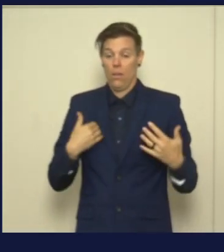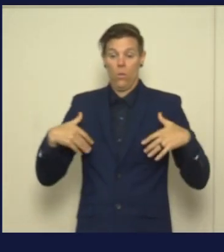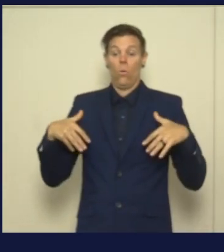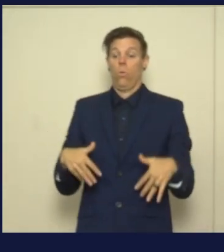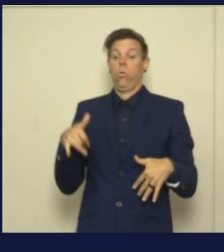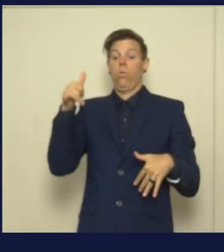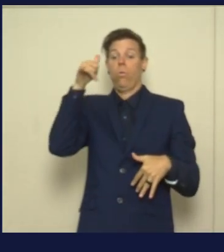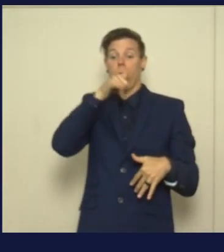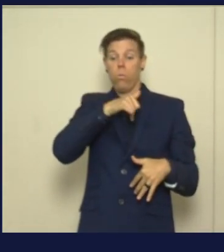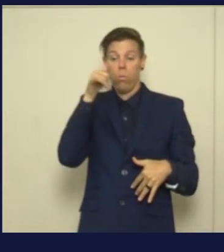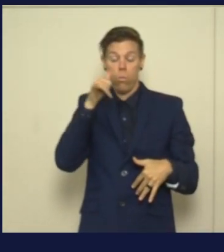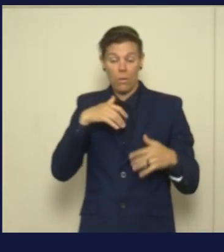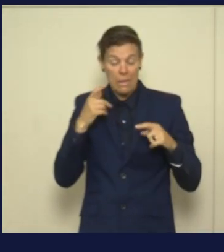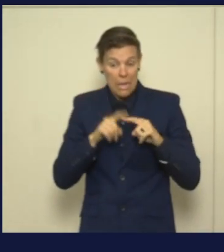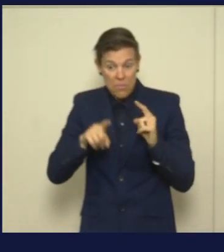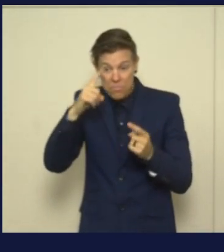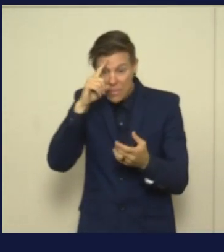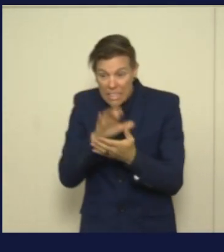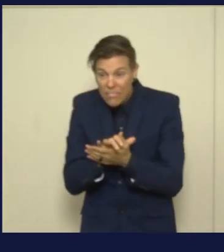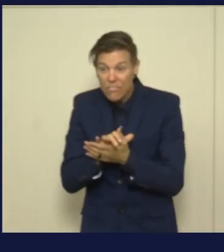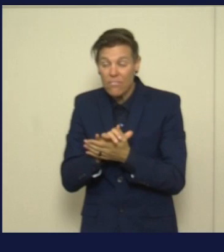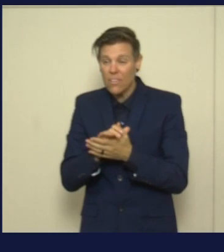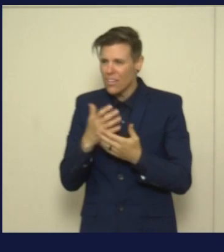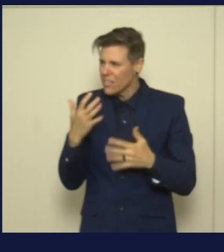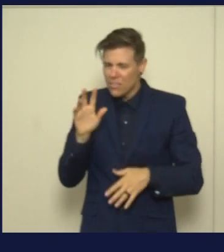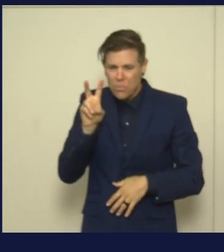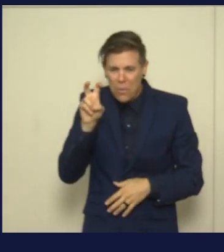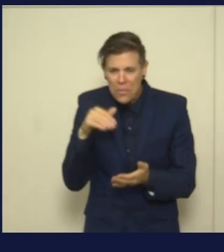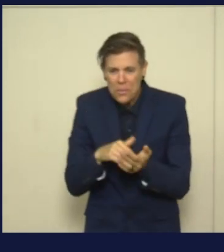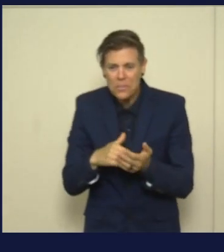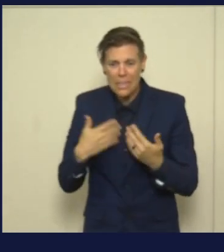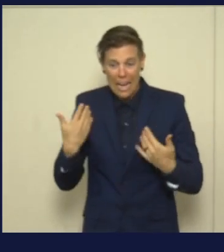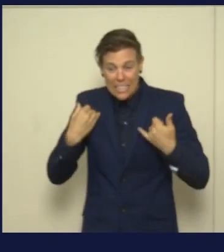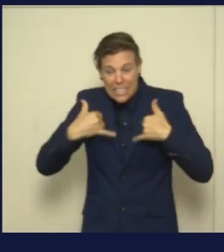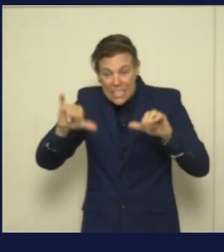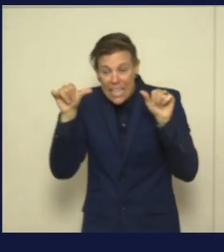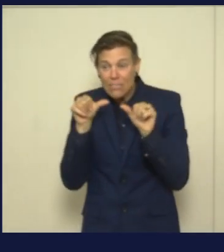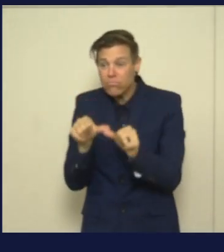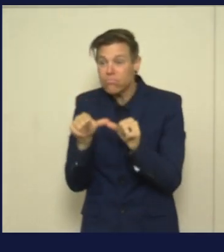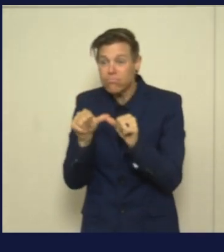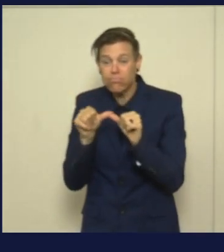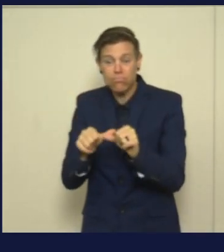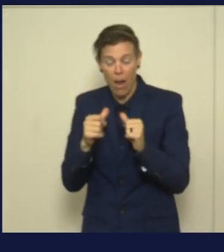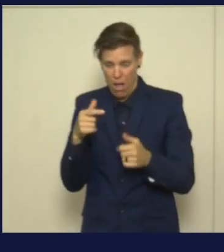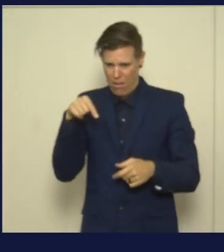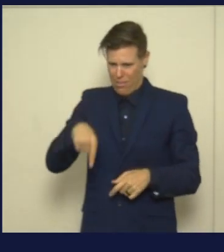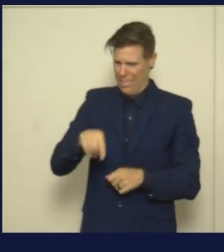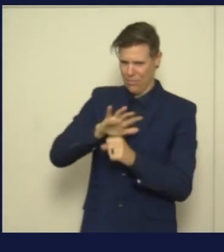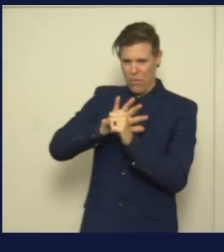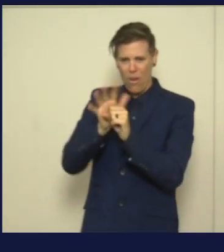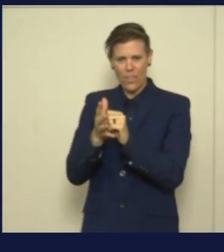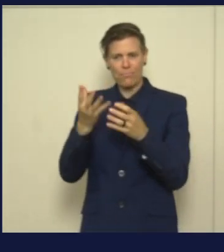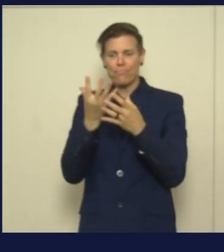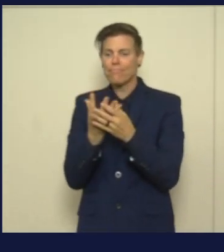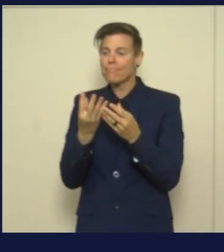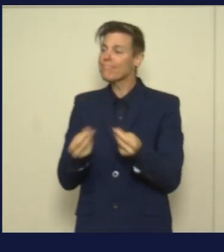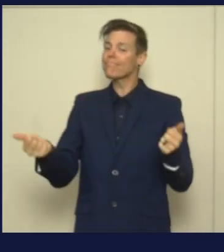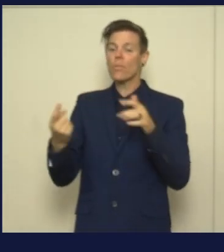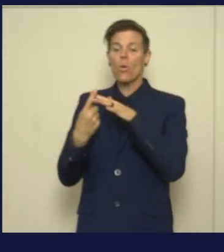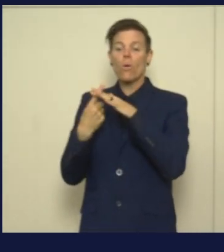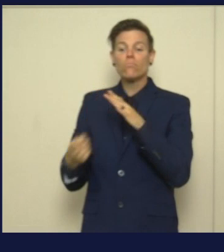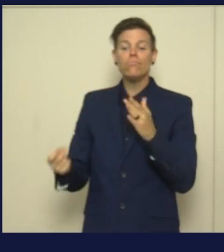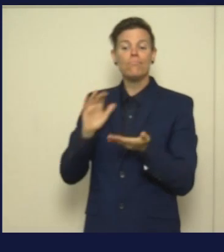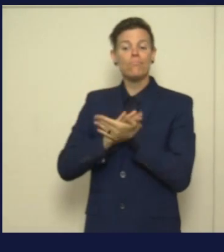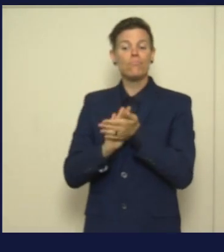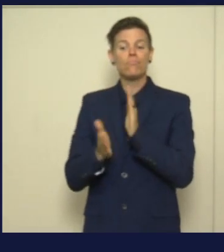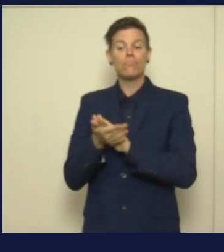done, unfortunately. It is not going to disappear. And as we move, because of the weather, into more